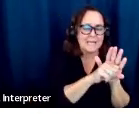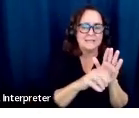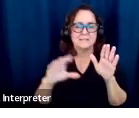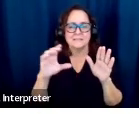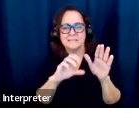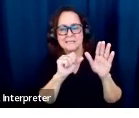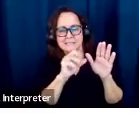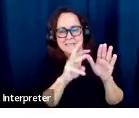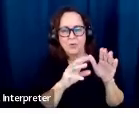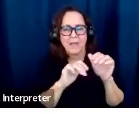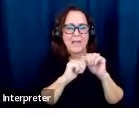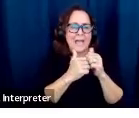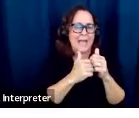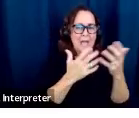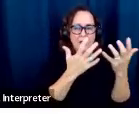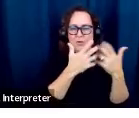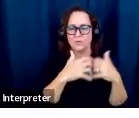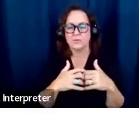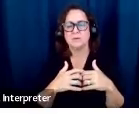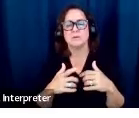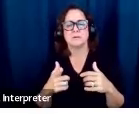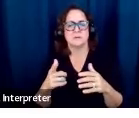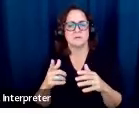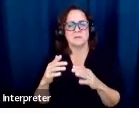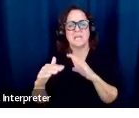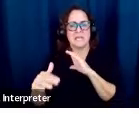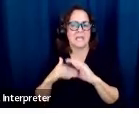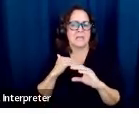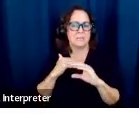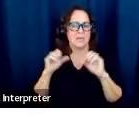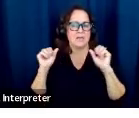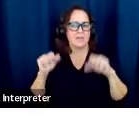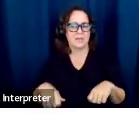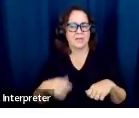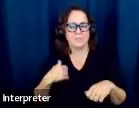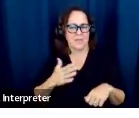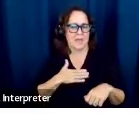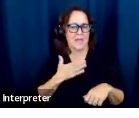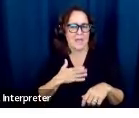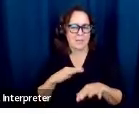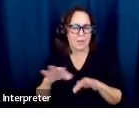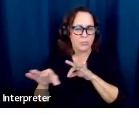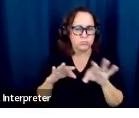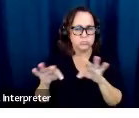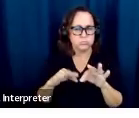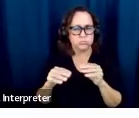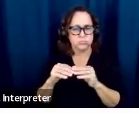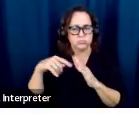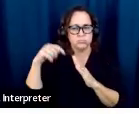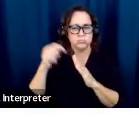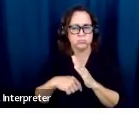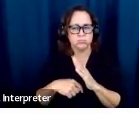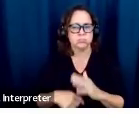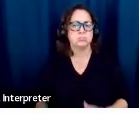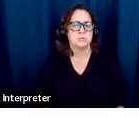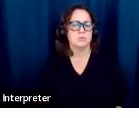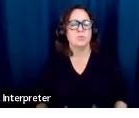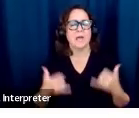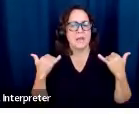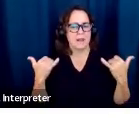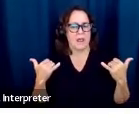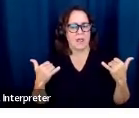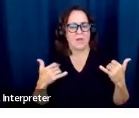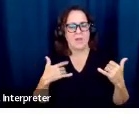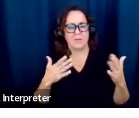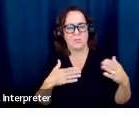how it's in the best interest of participants, please do email us. We're more than happy to give you that additional breakdown. But for now, at least I am